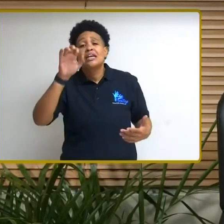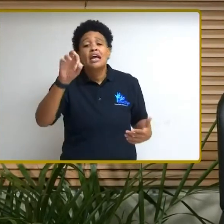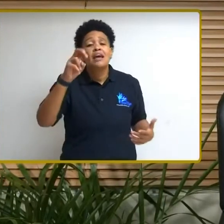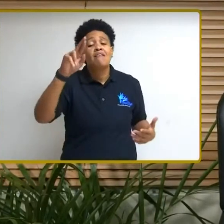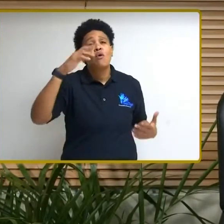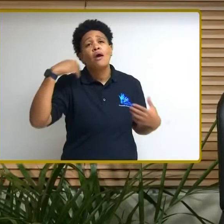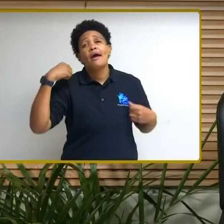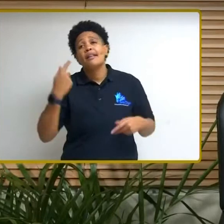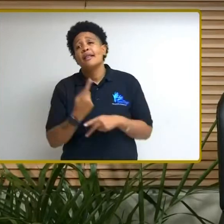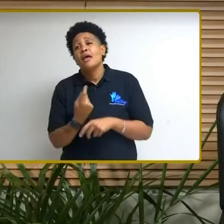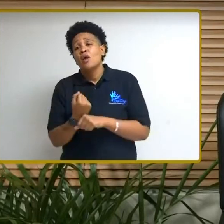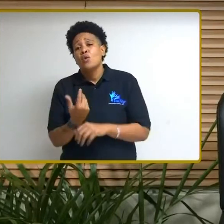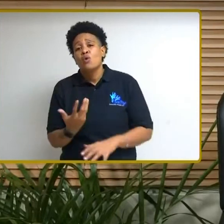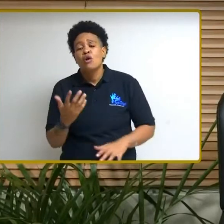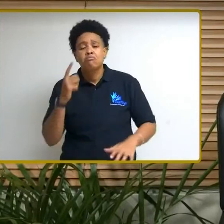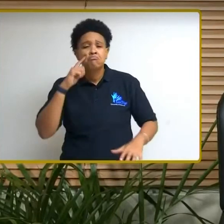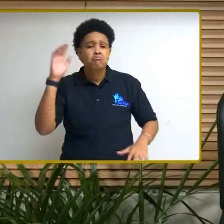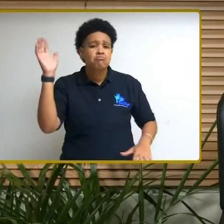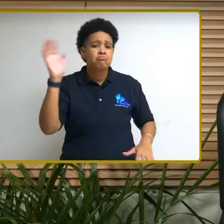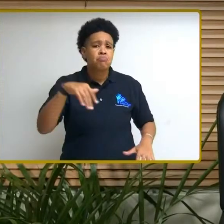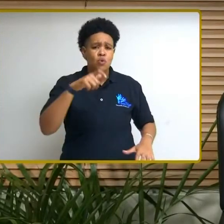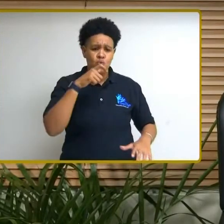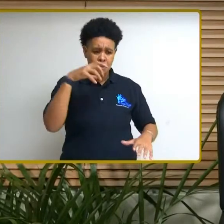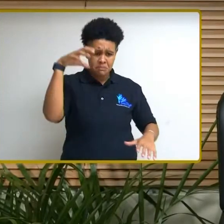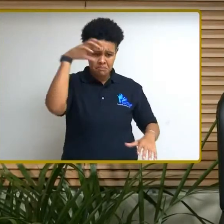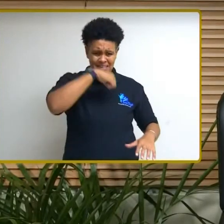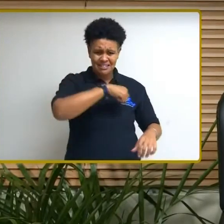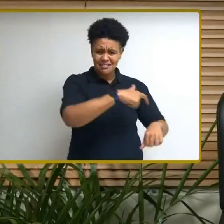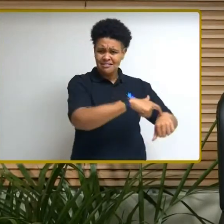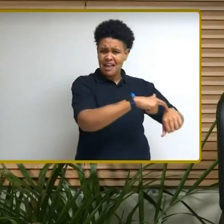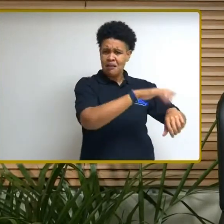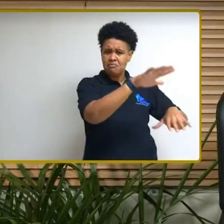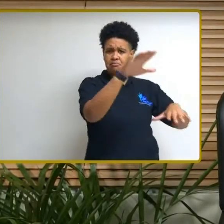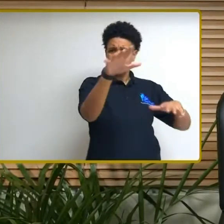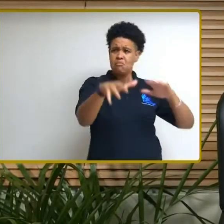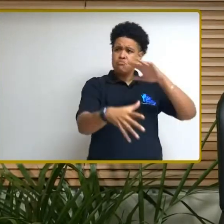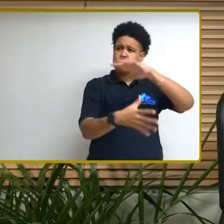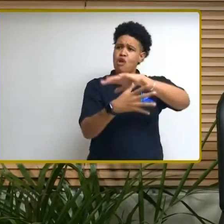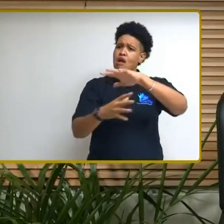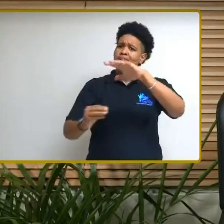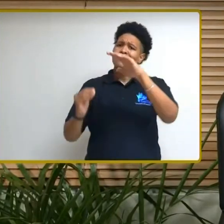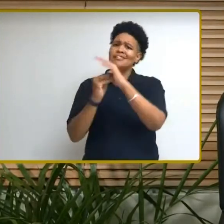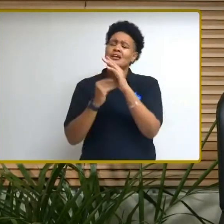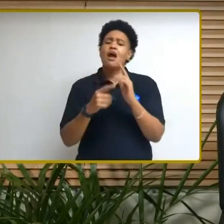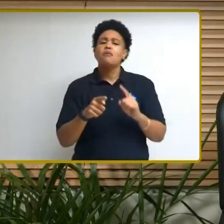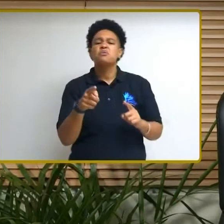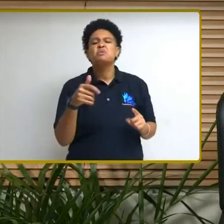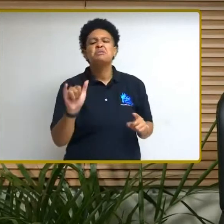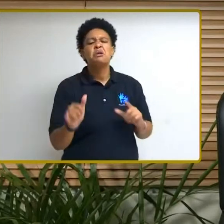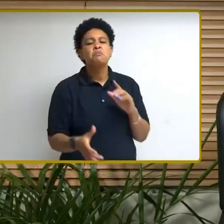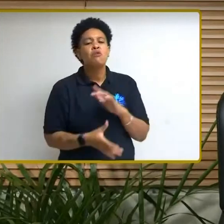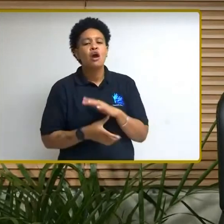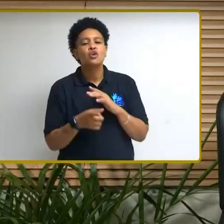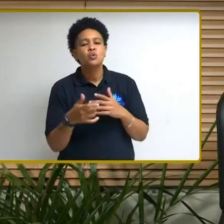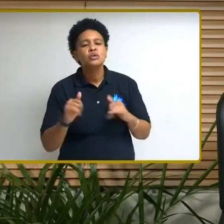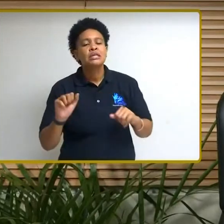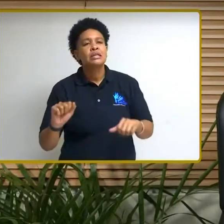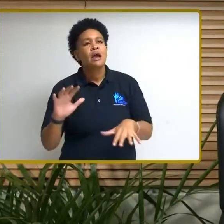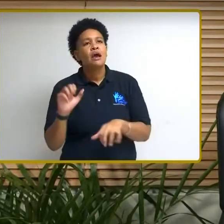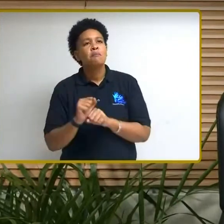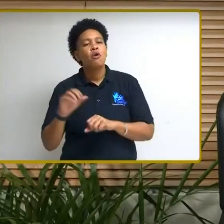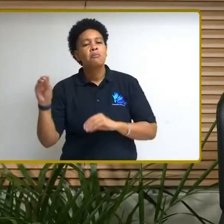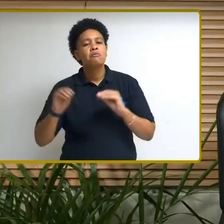or a healthcare worker who missed the time that you were the priority, you are still the priority and you still can make an